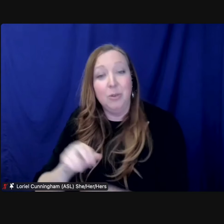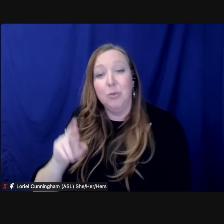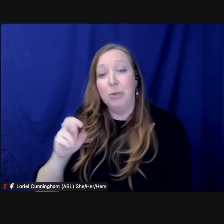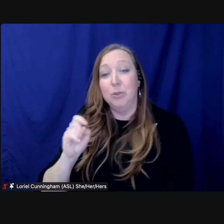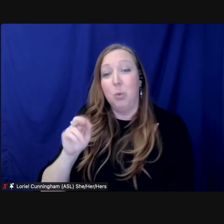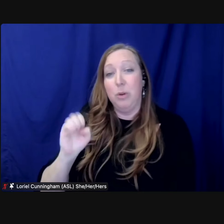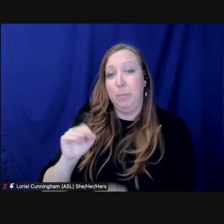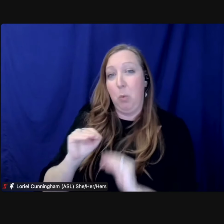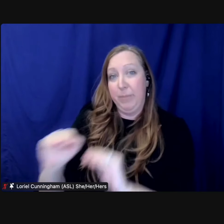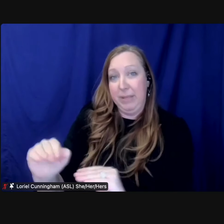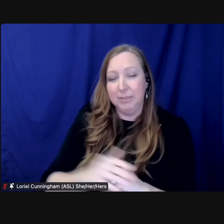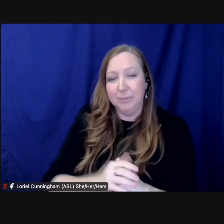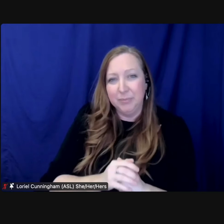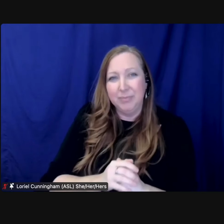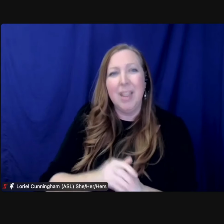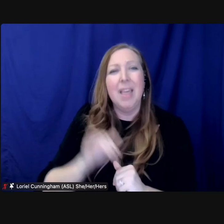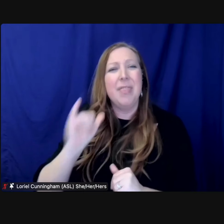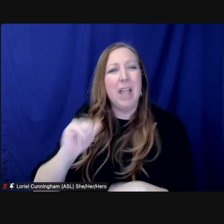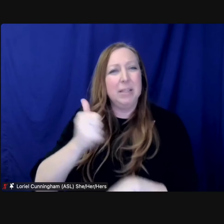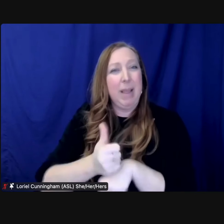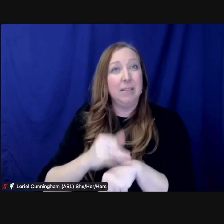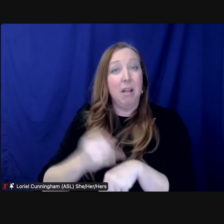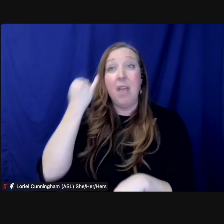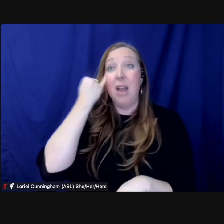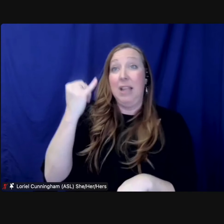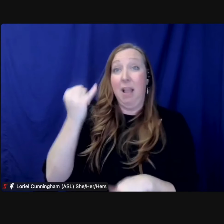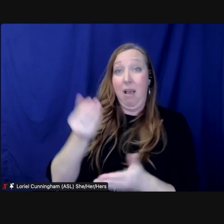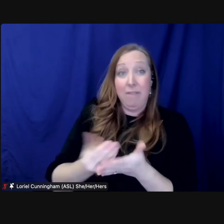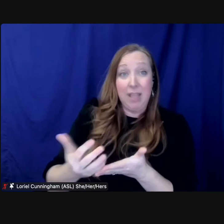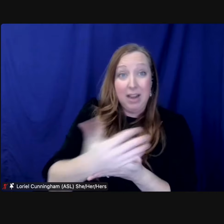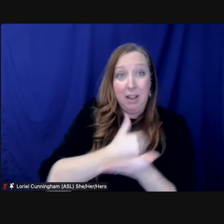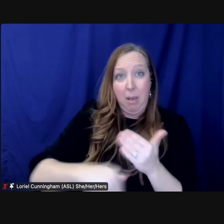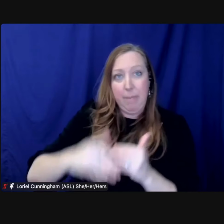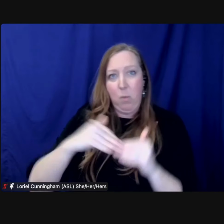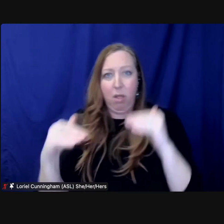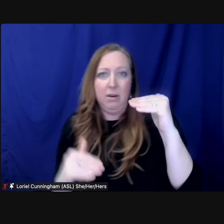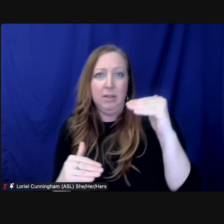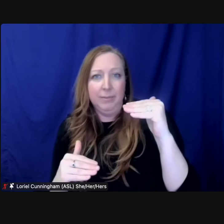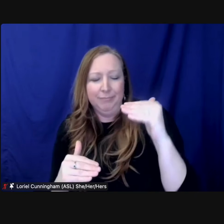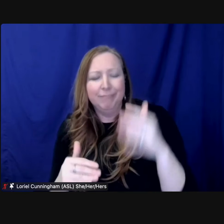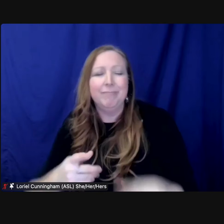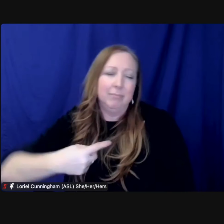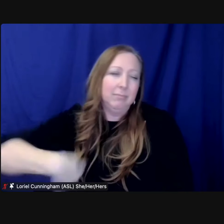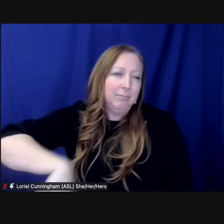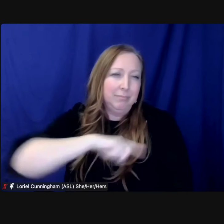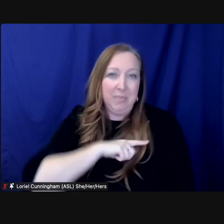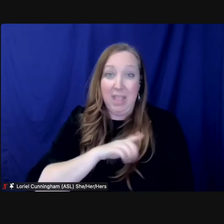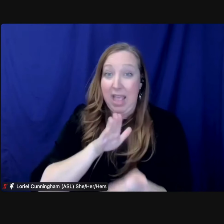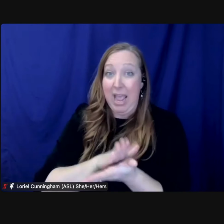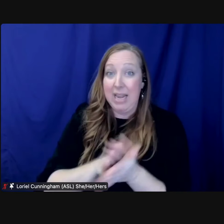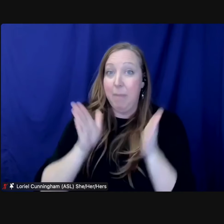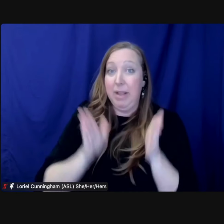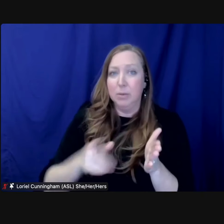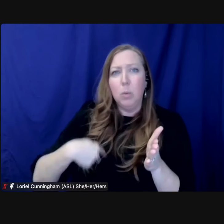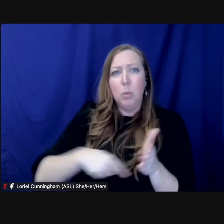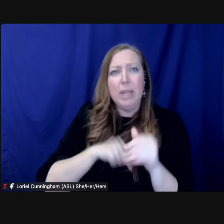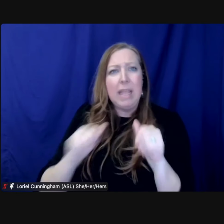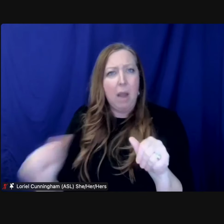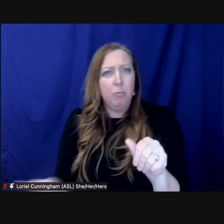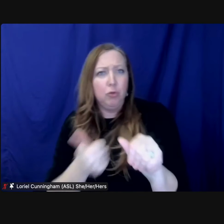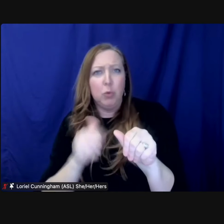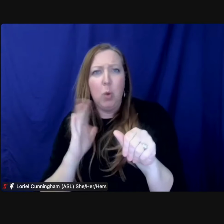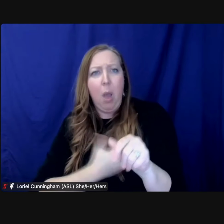of income inequality. So as academics, many of us were able to pursue this career path because